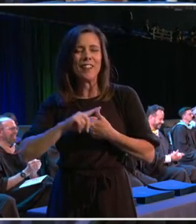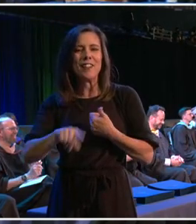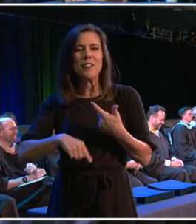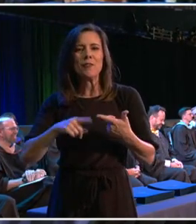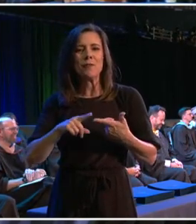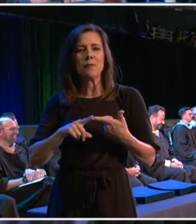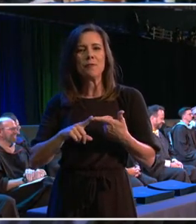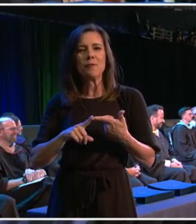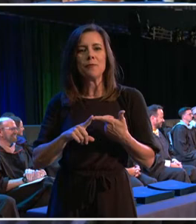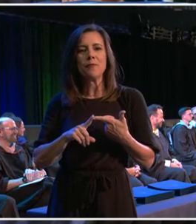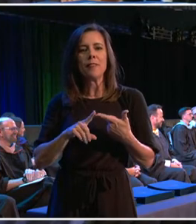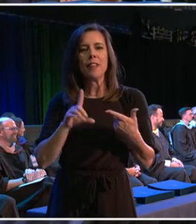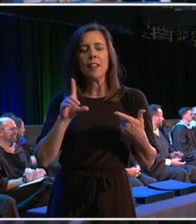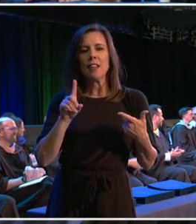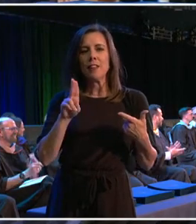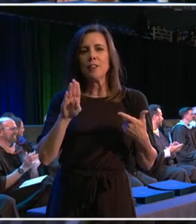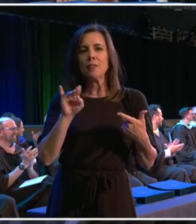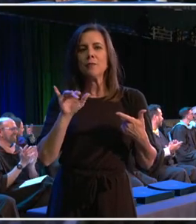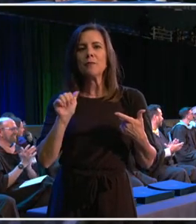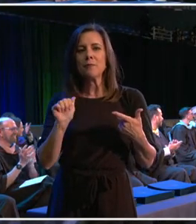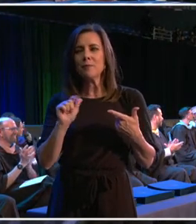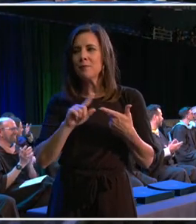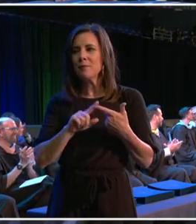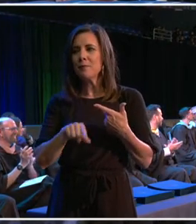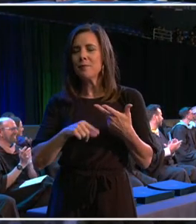Ms. Ashton Devier,